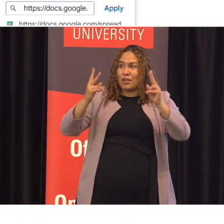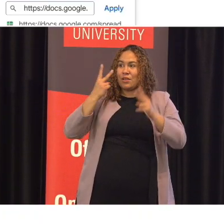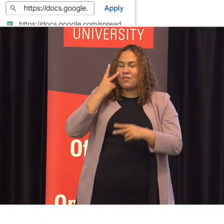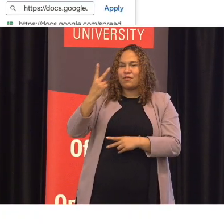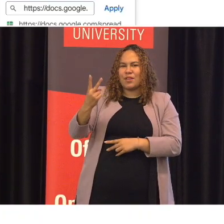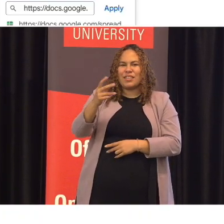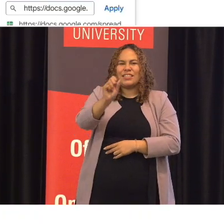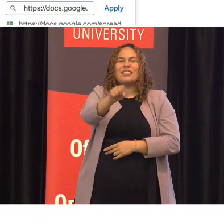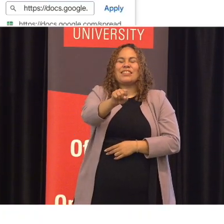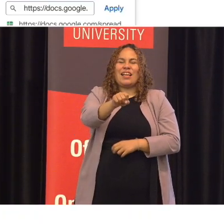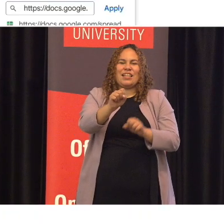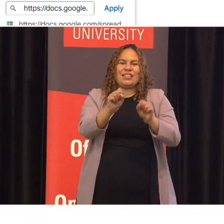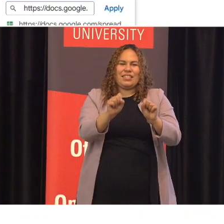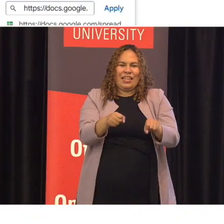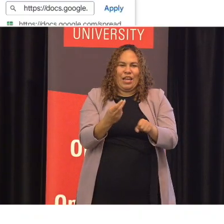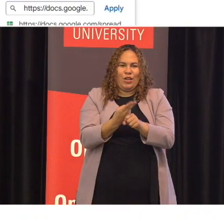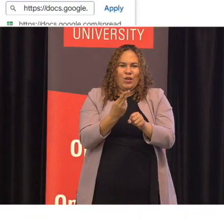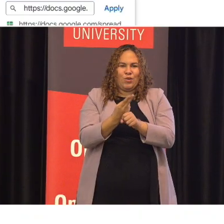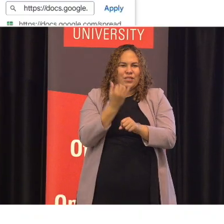that's where you use that Go link.